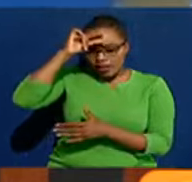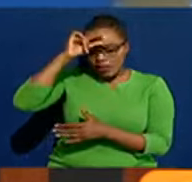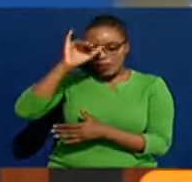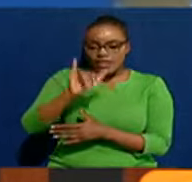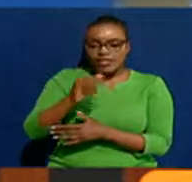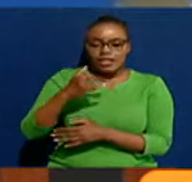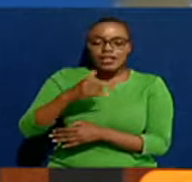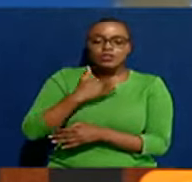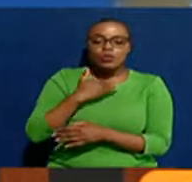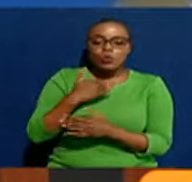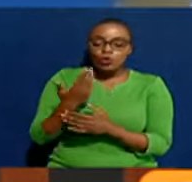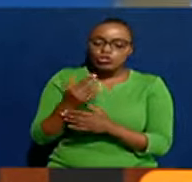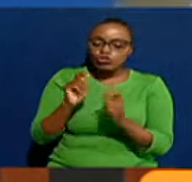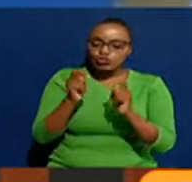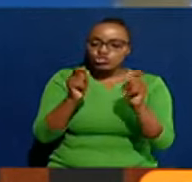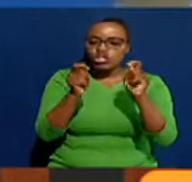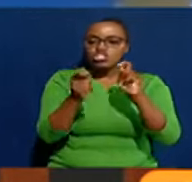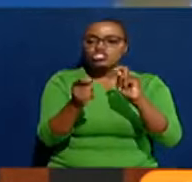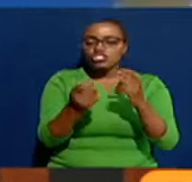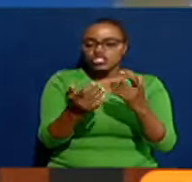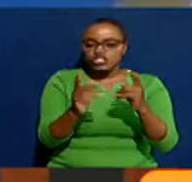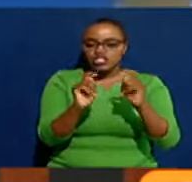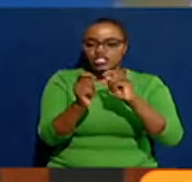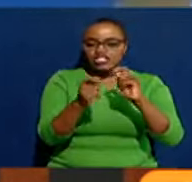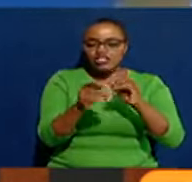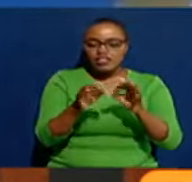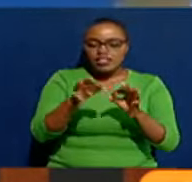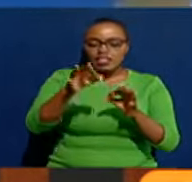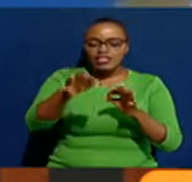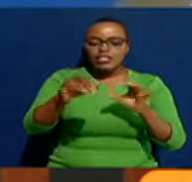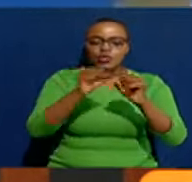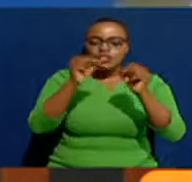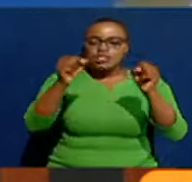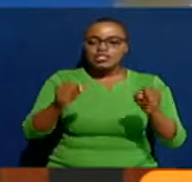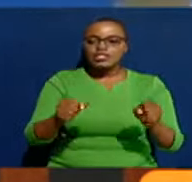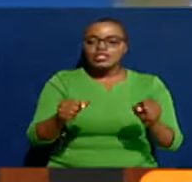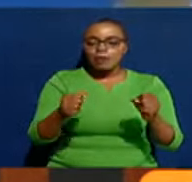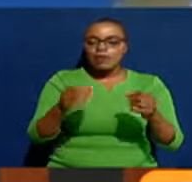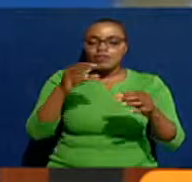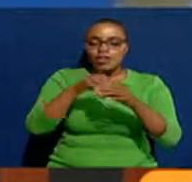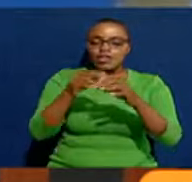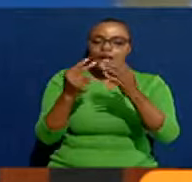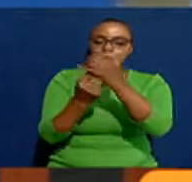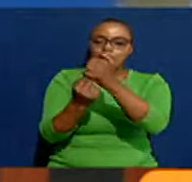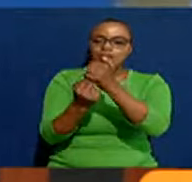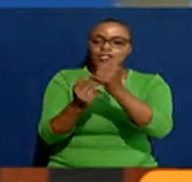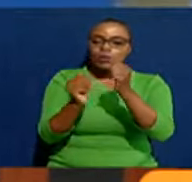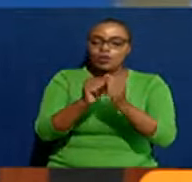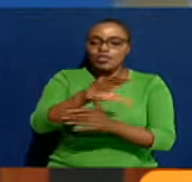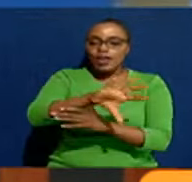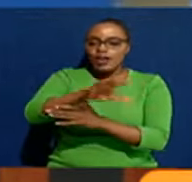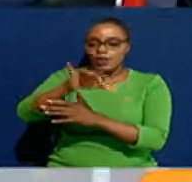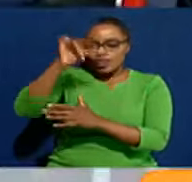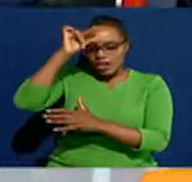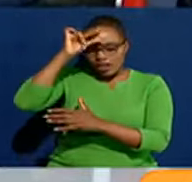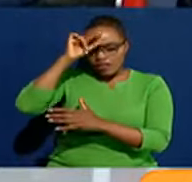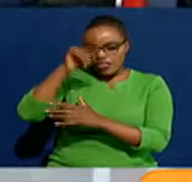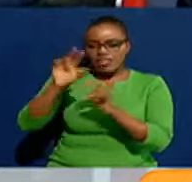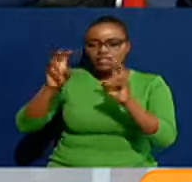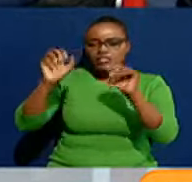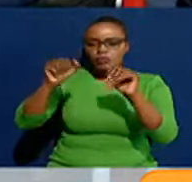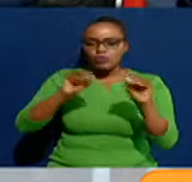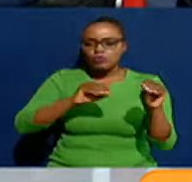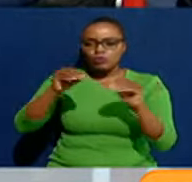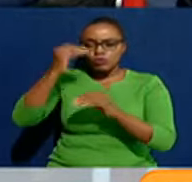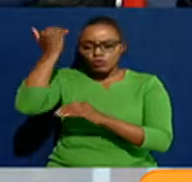we want to revitalize the extension system in partnership with the county government. But Mushmua, this matter could go to